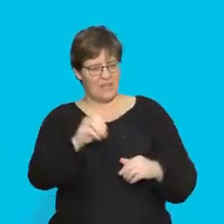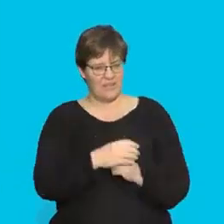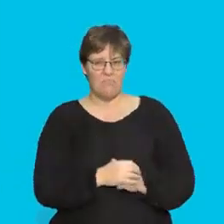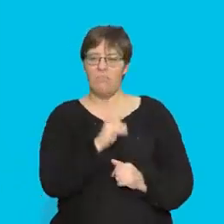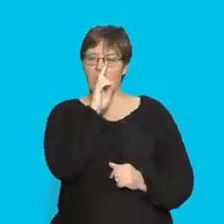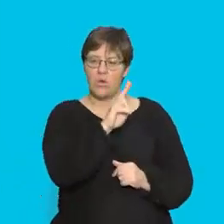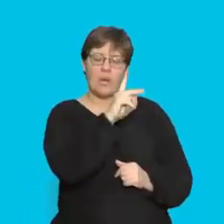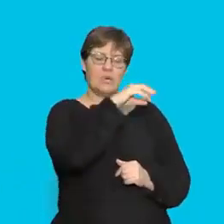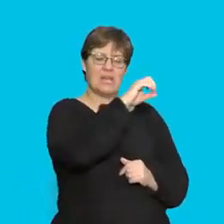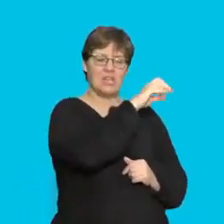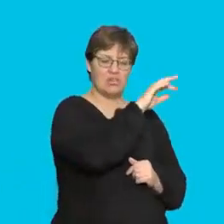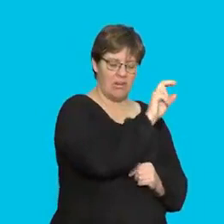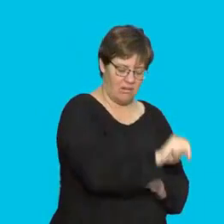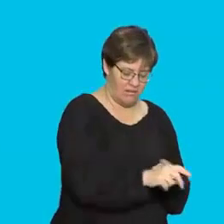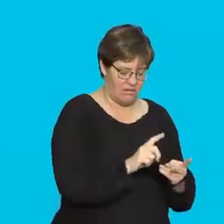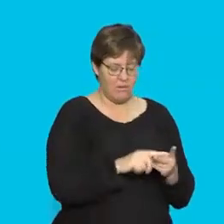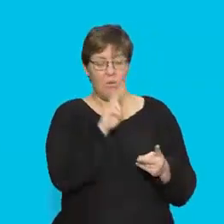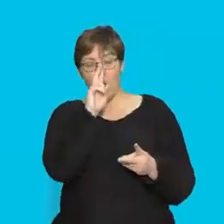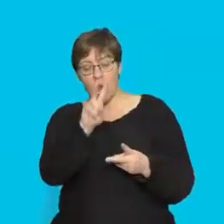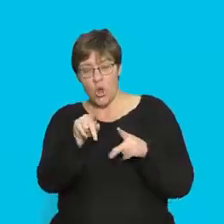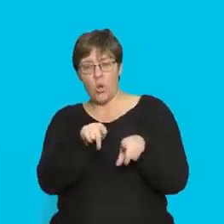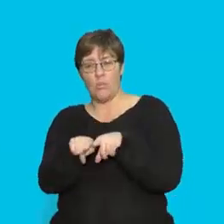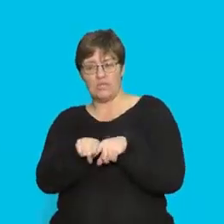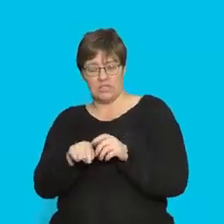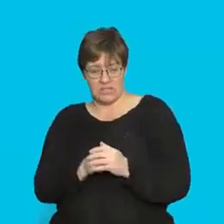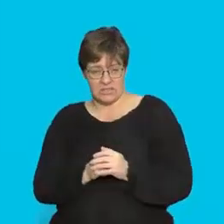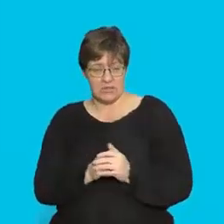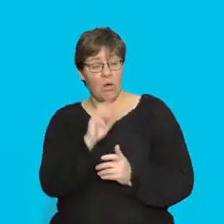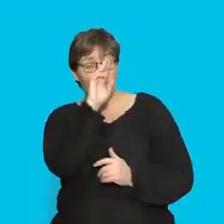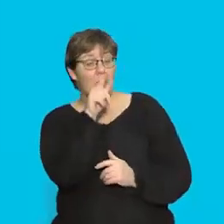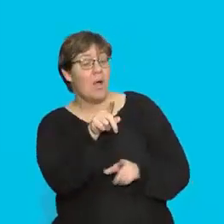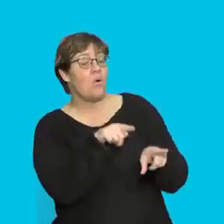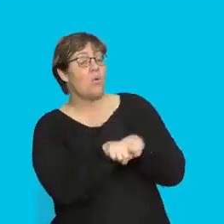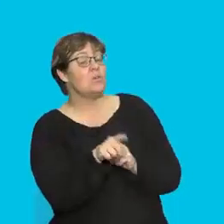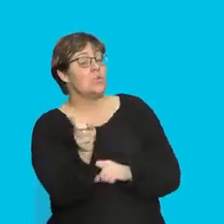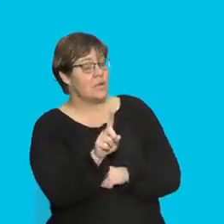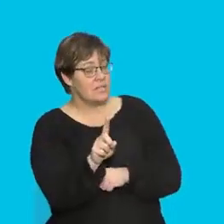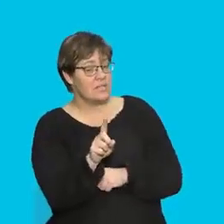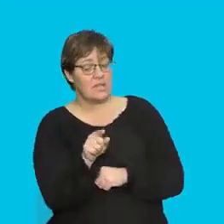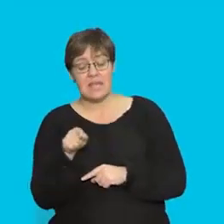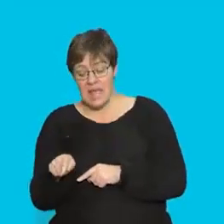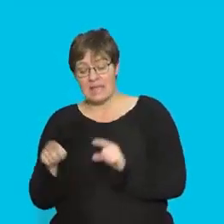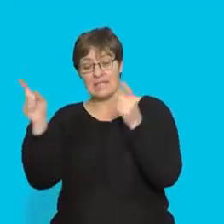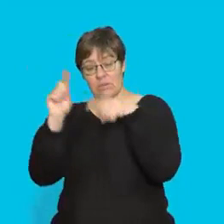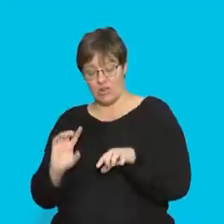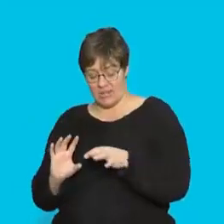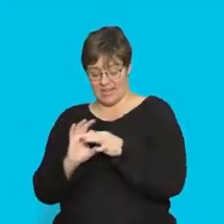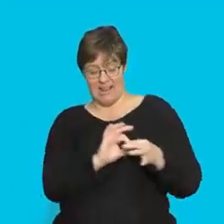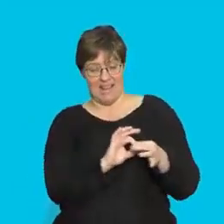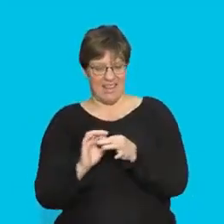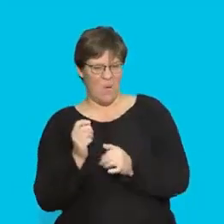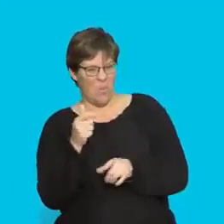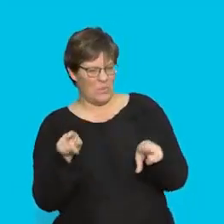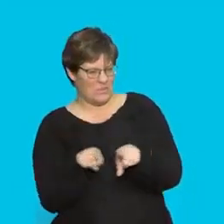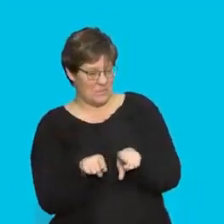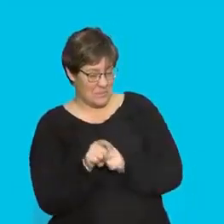this lesson. We've looked at predation, we've looked at competition, and remember that competition and